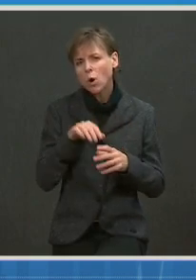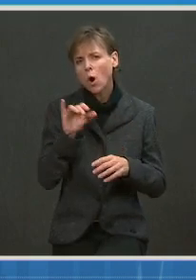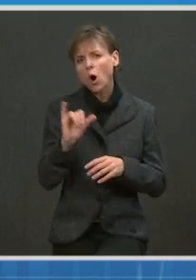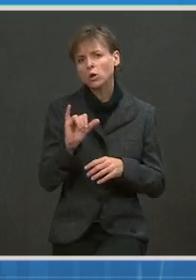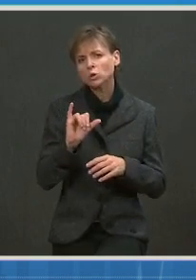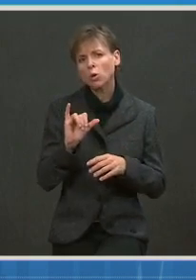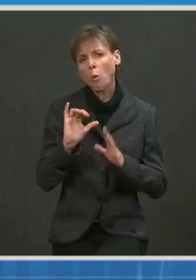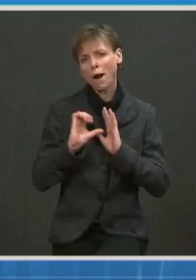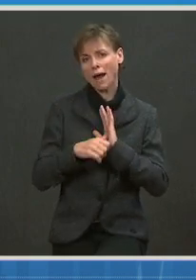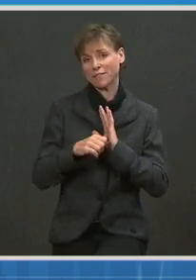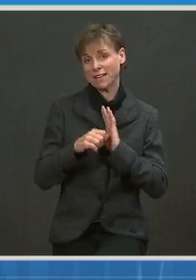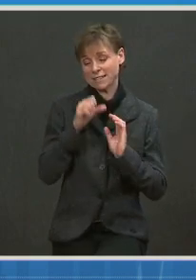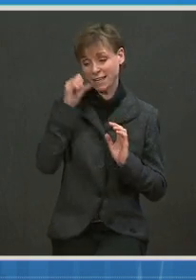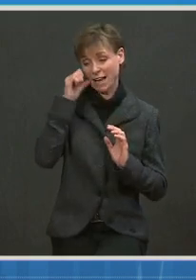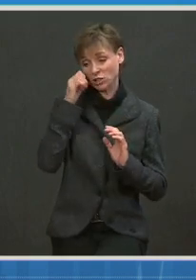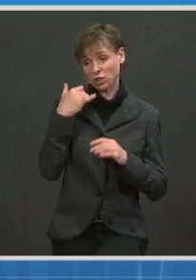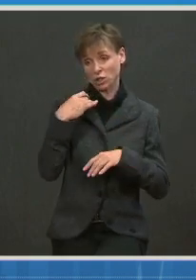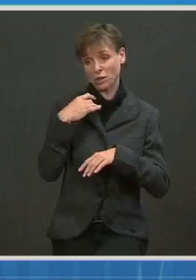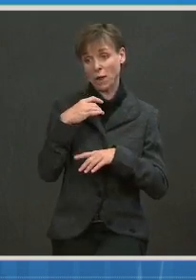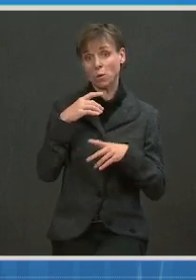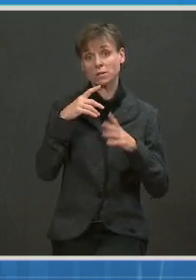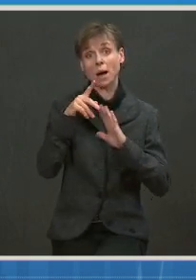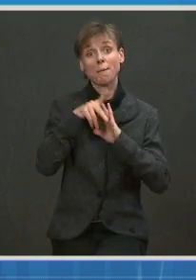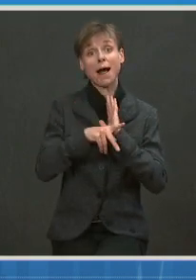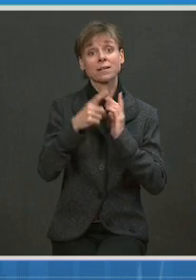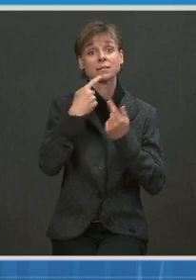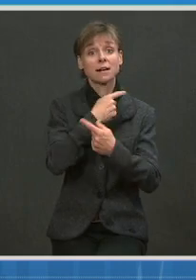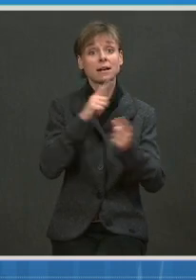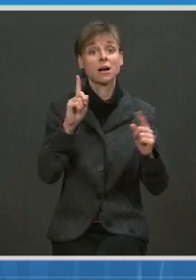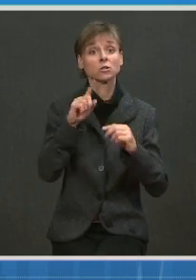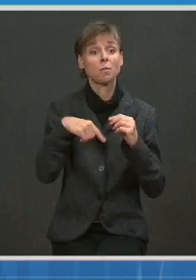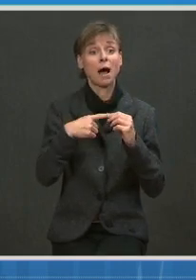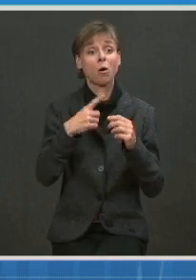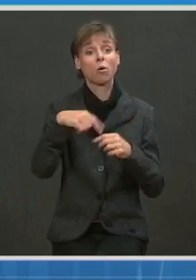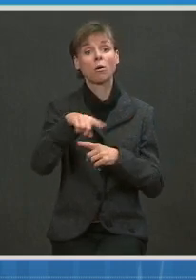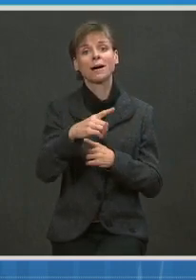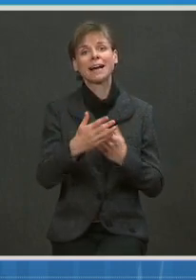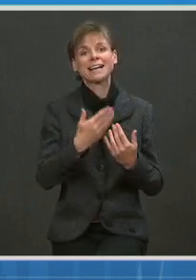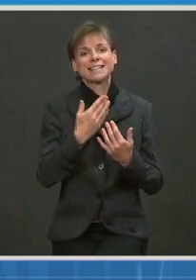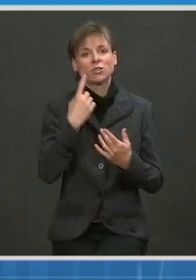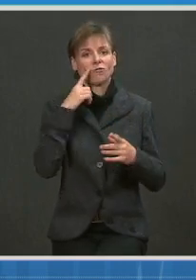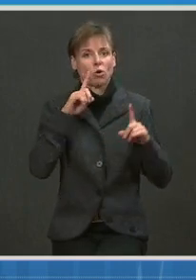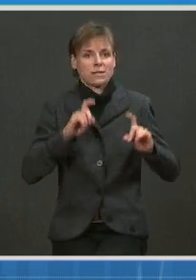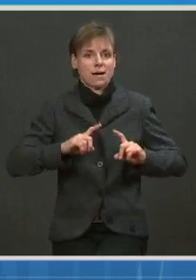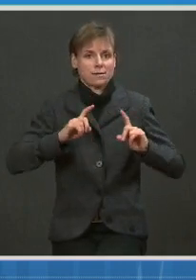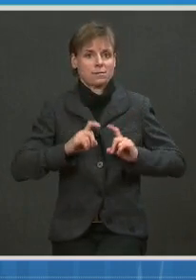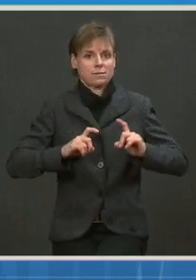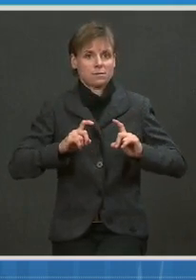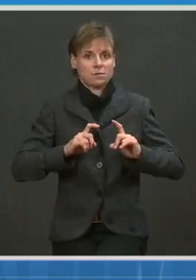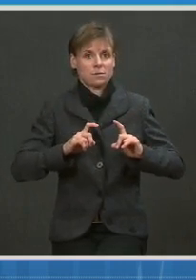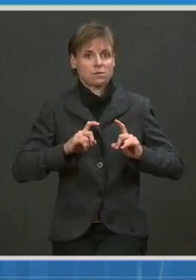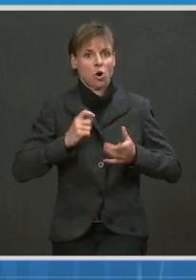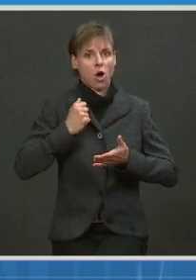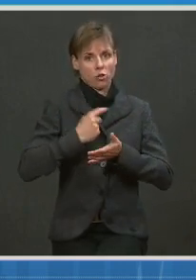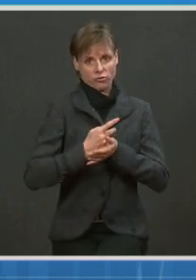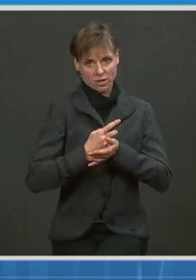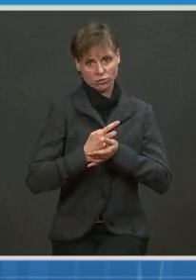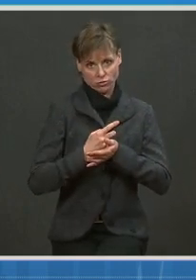FDA made a policy announcement about making it easier for tests to get authorization